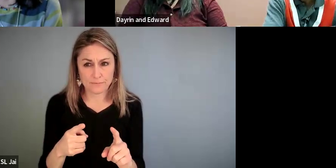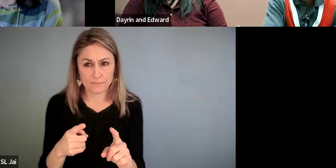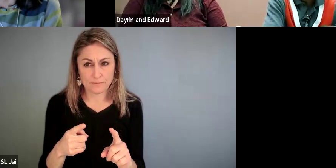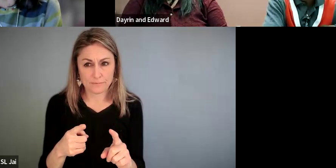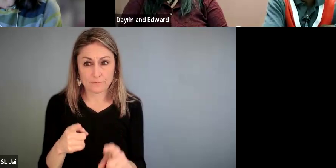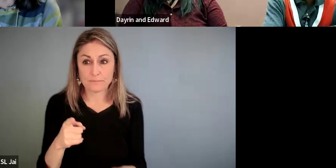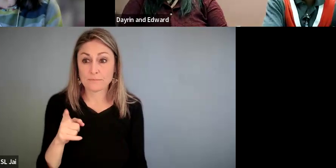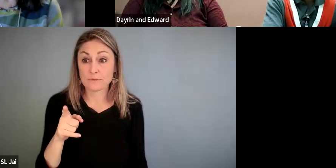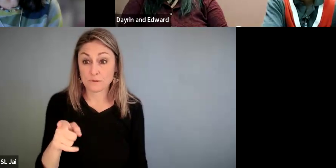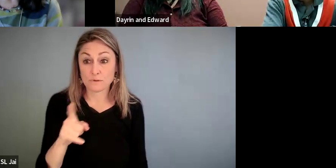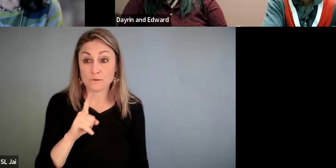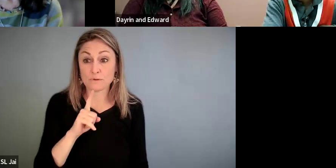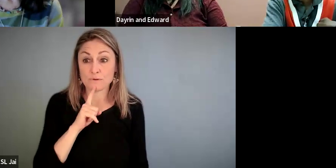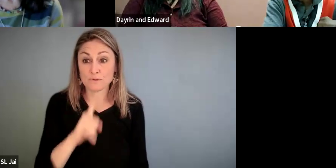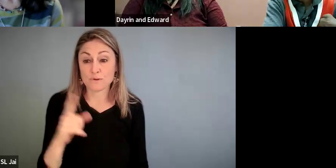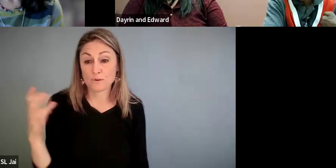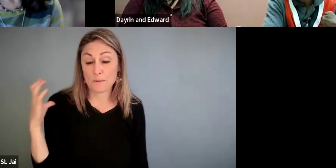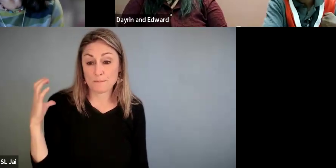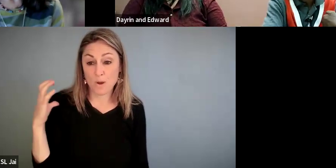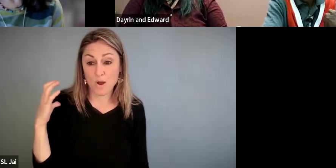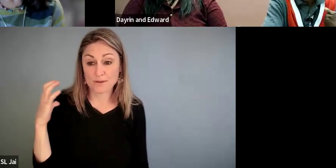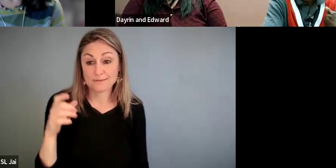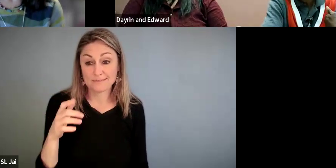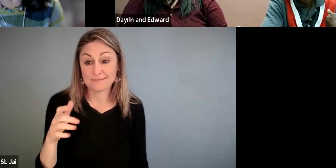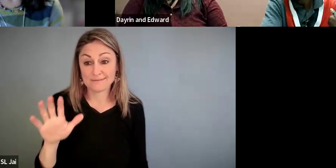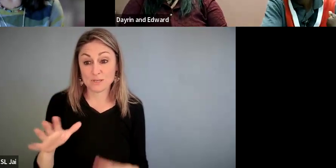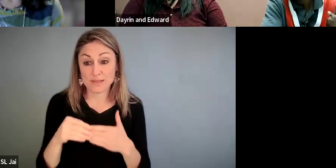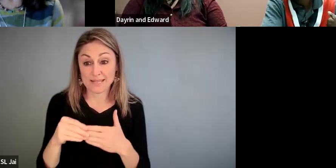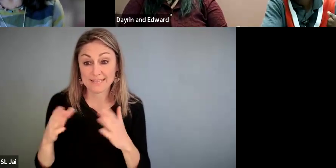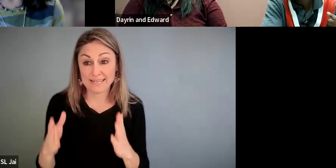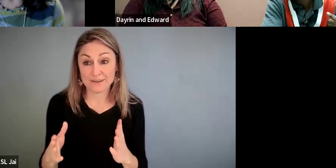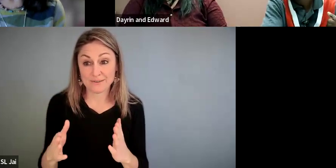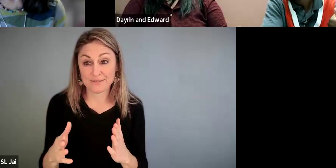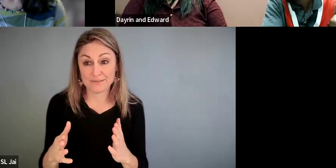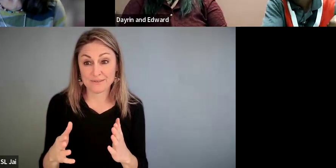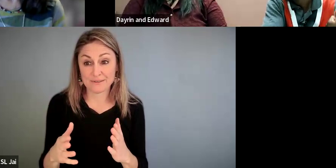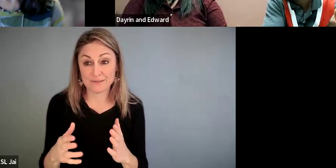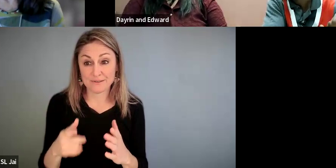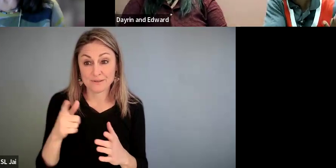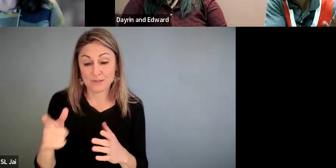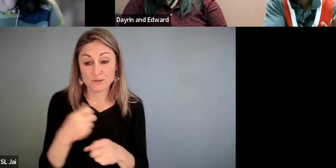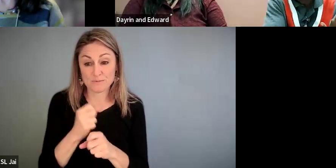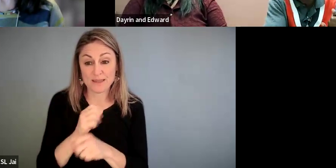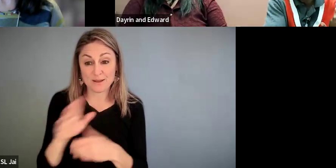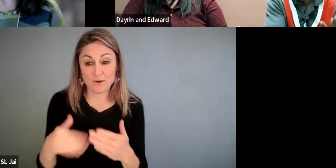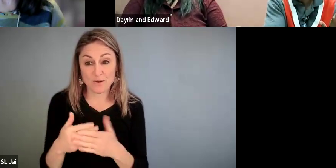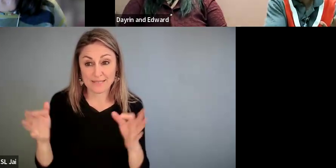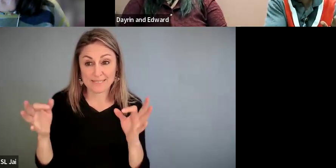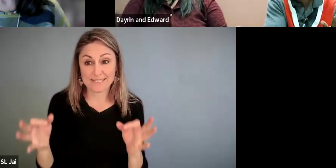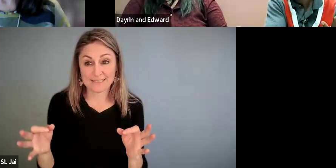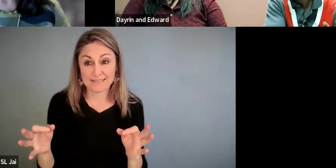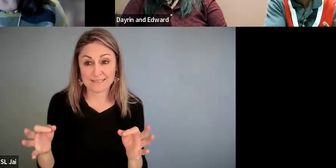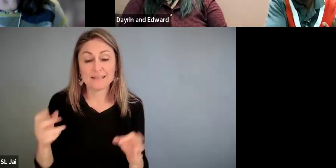You are the boss. You are the boss or the leader. You can make the decision according to what the doctor